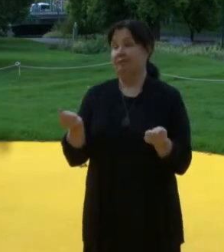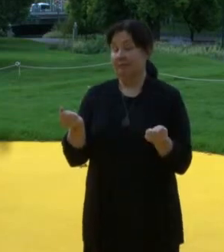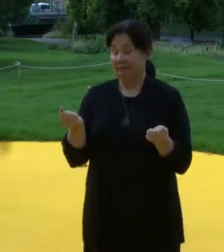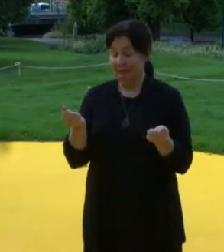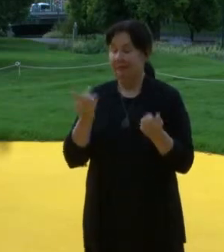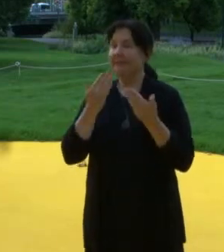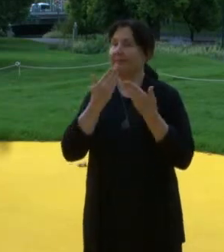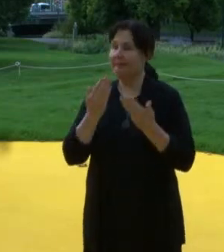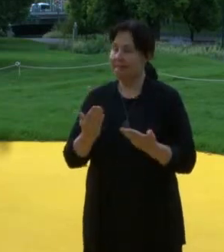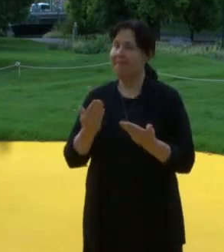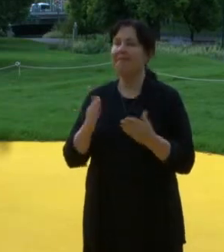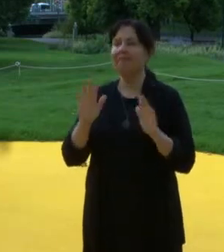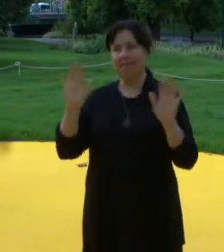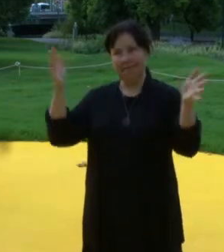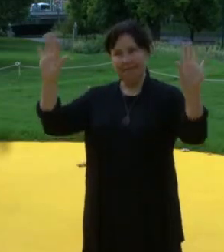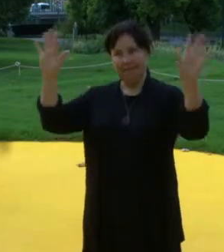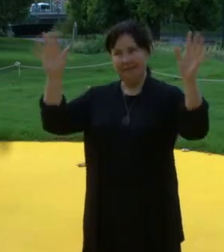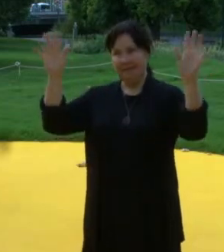Thank you so much.